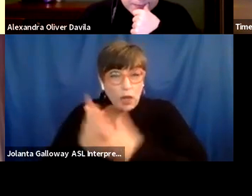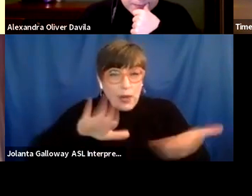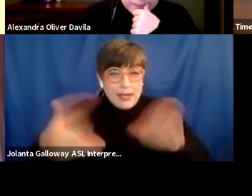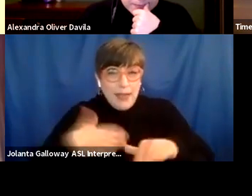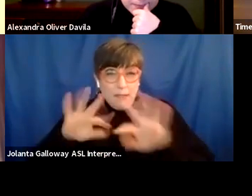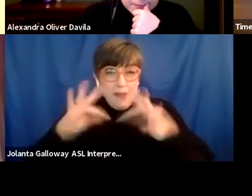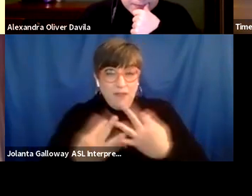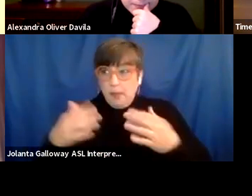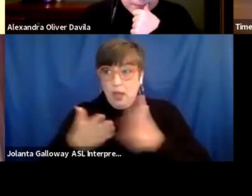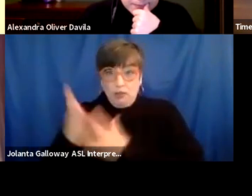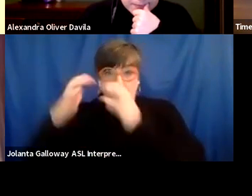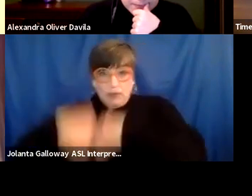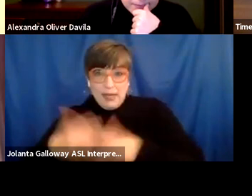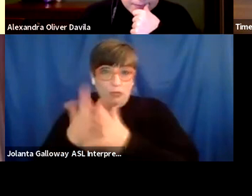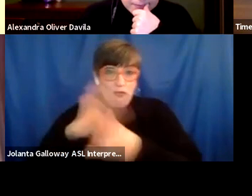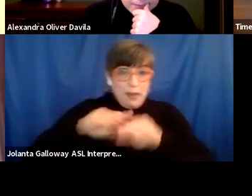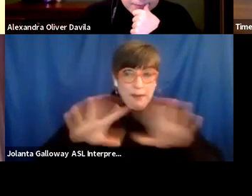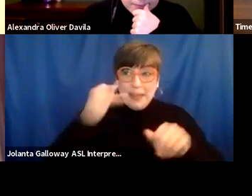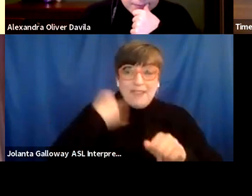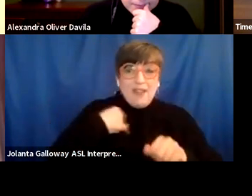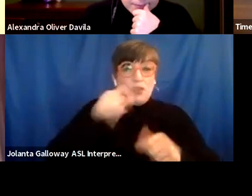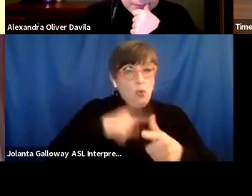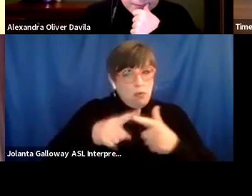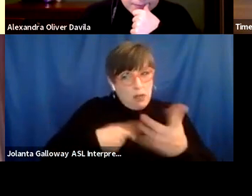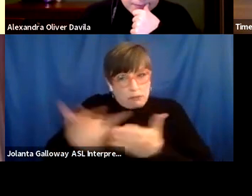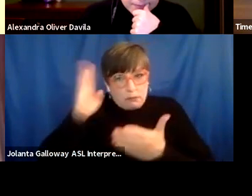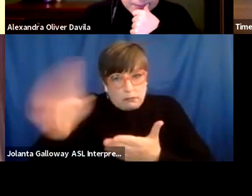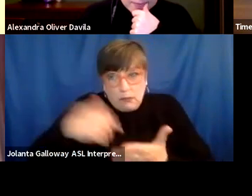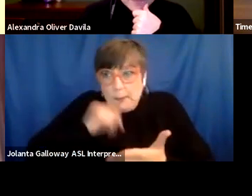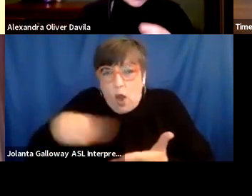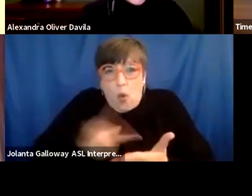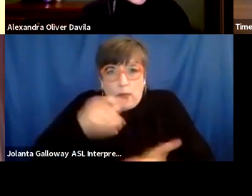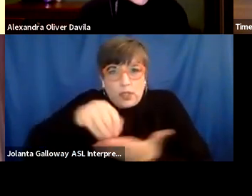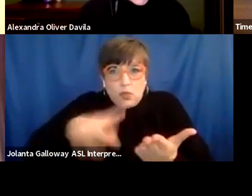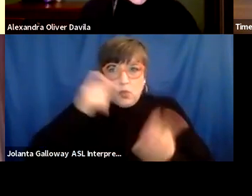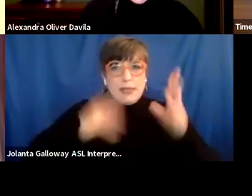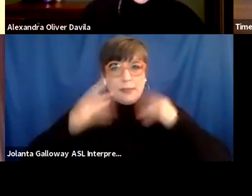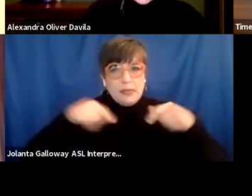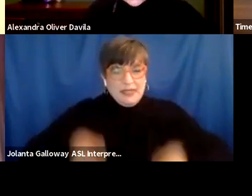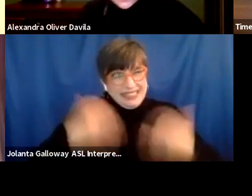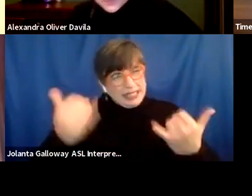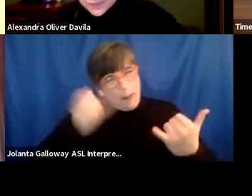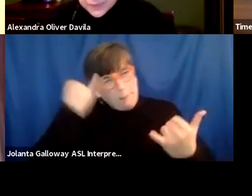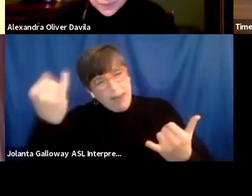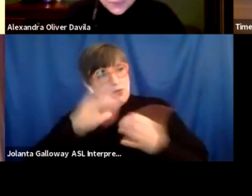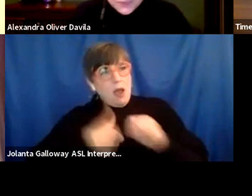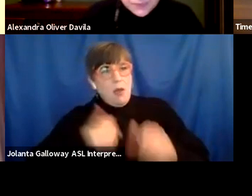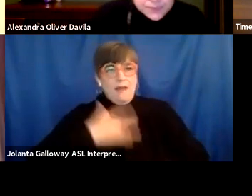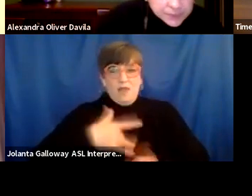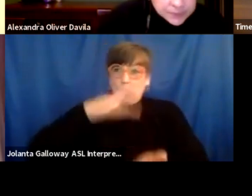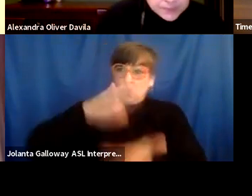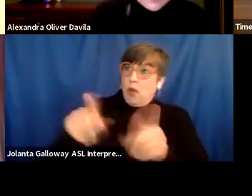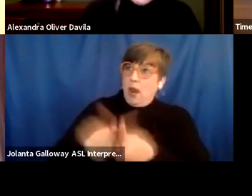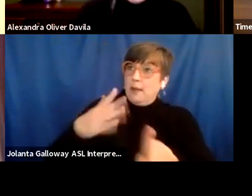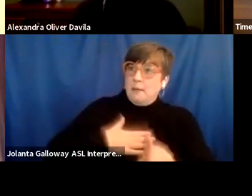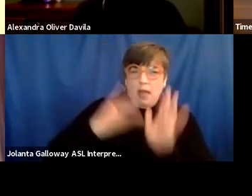through breakdowns, through the pandemic, because if I don't, I will fail. I am not the only student who experiences this. Now imagine how I felt when I learned that schools like mine are using